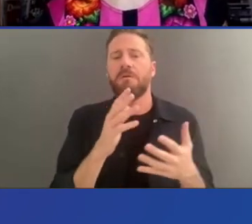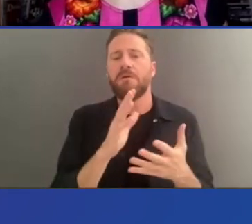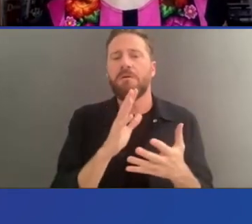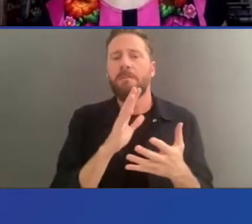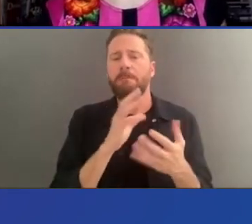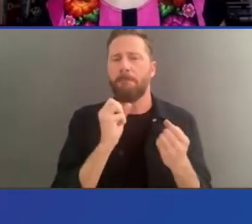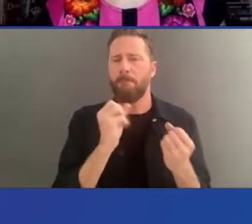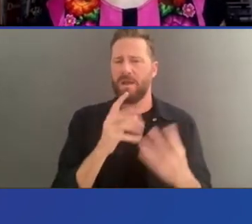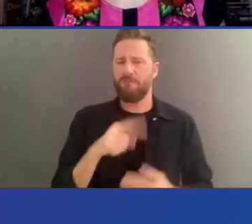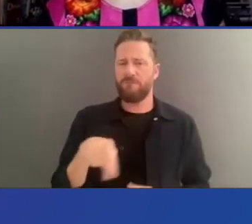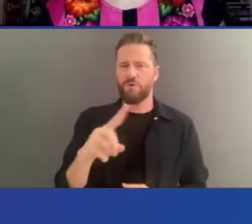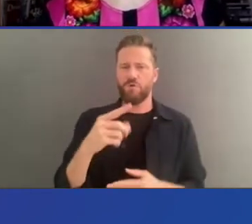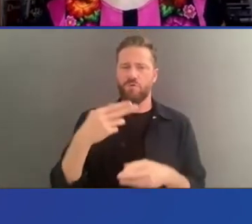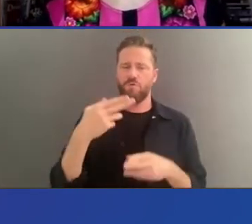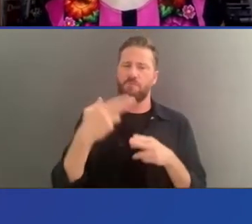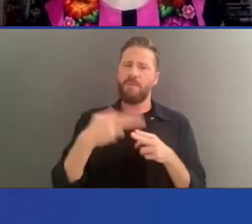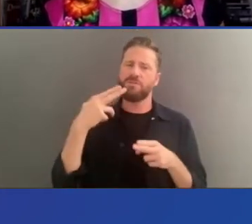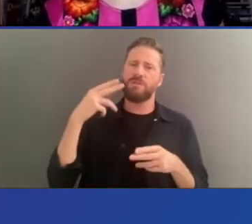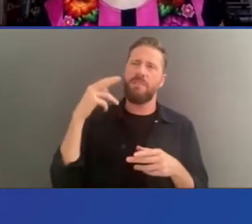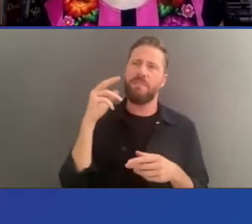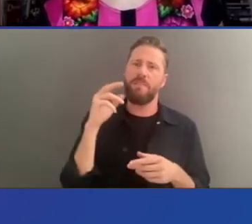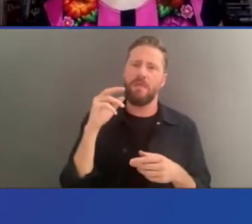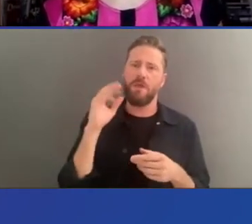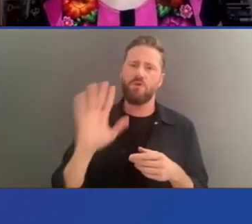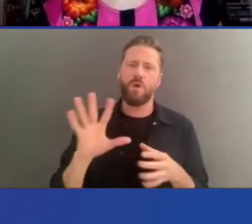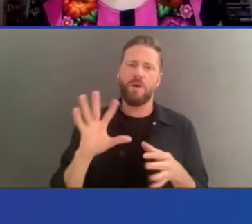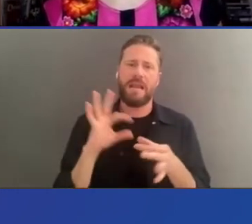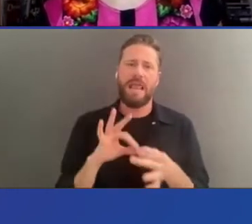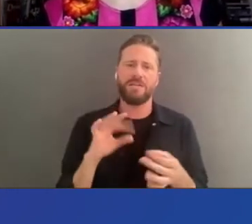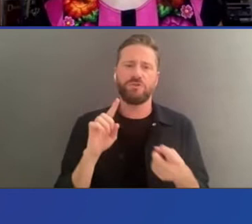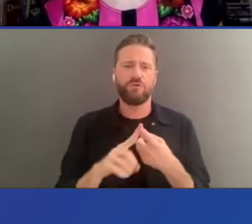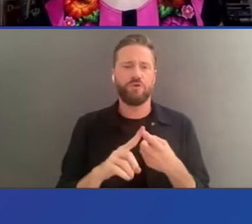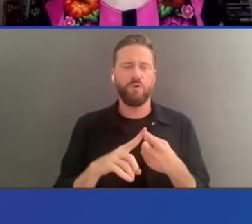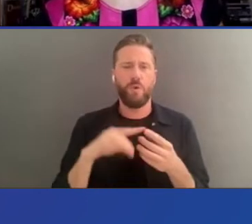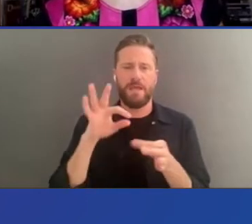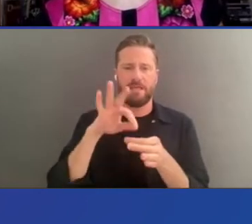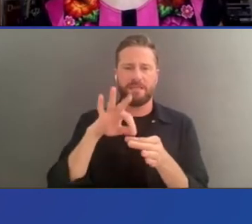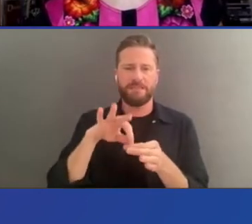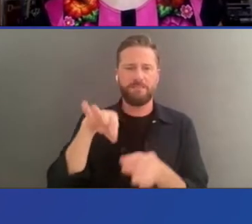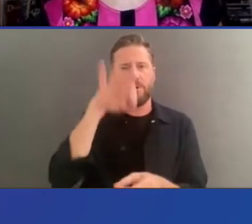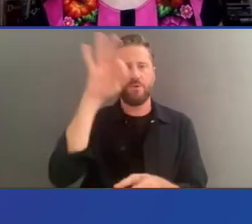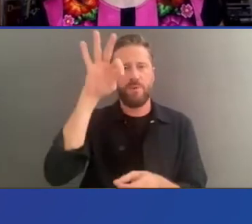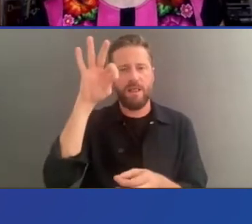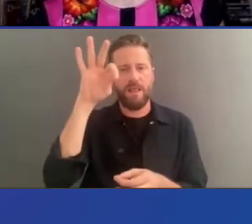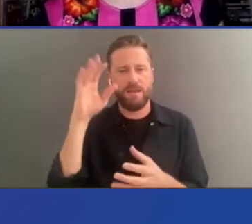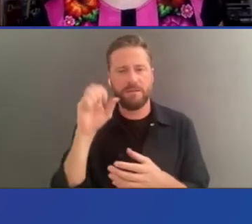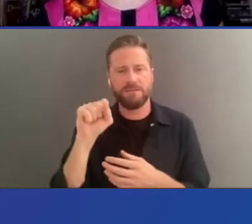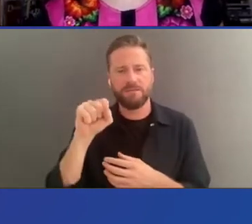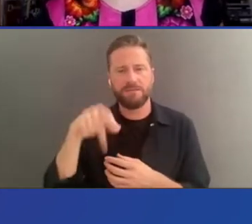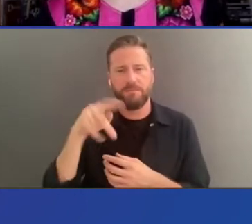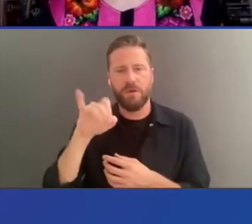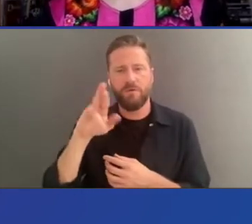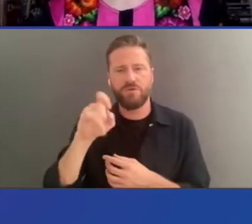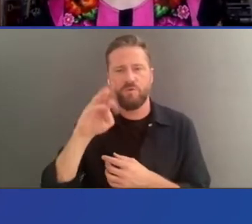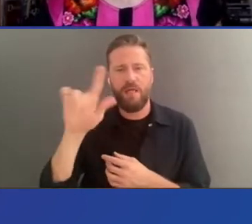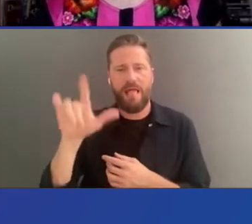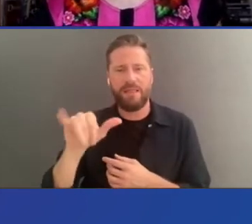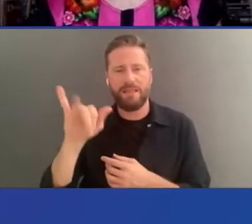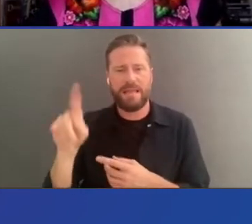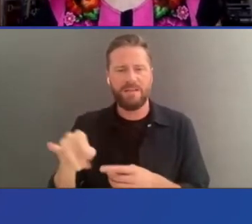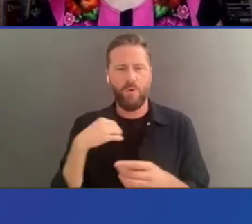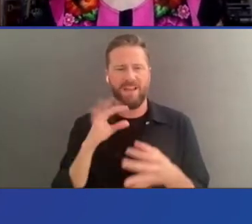Many of you have mentioned your connection to spirituality, or the connection to spirit